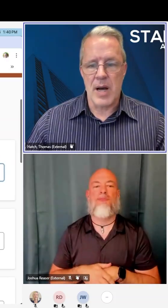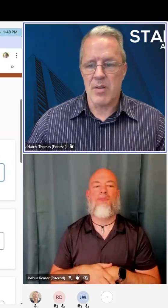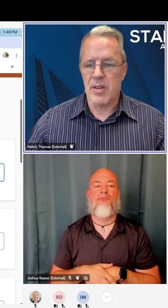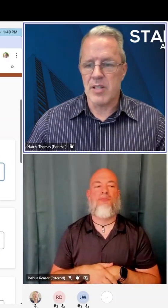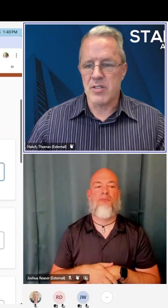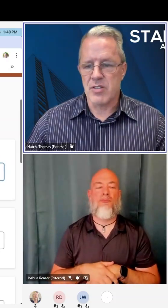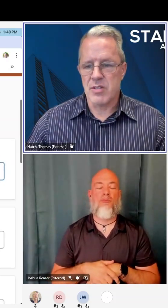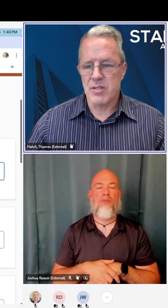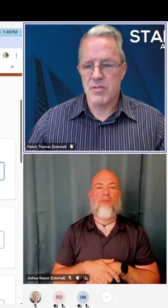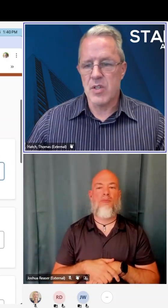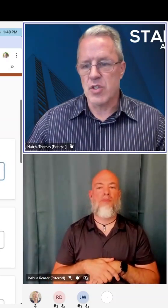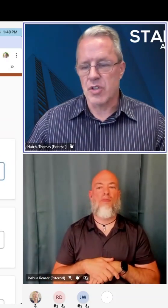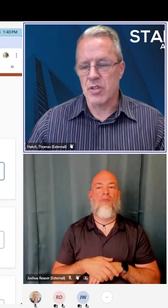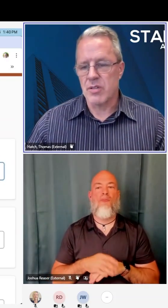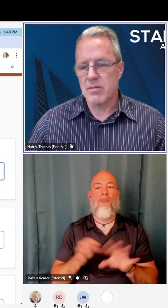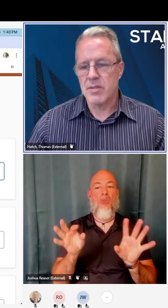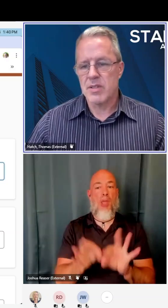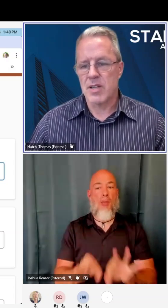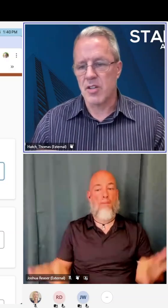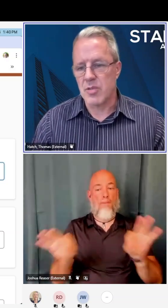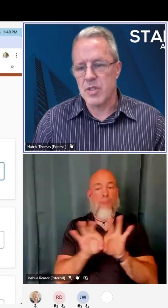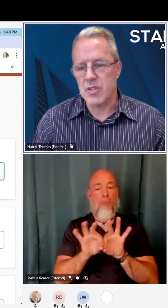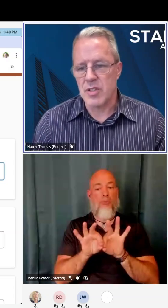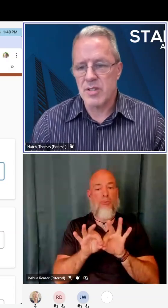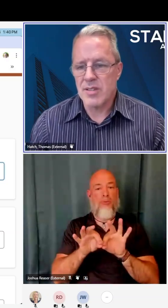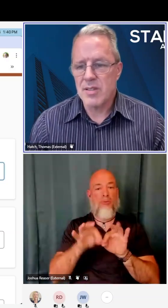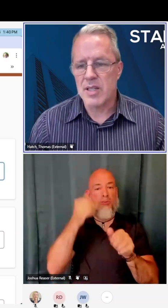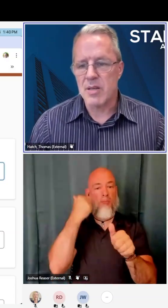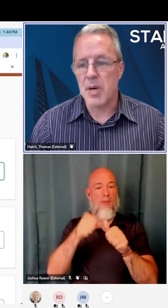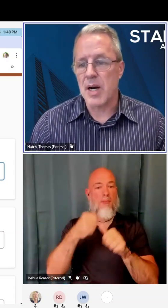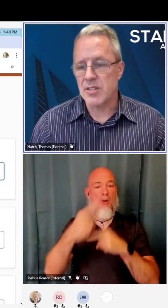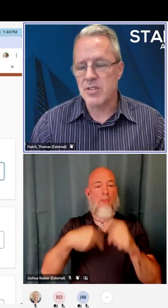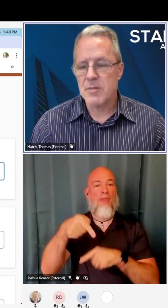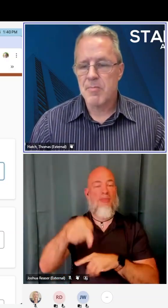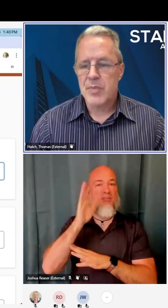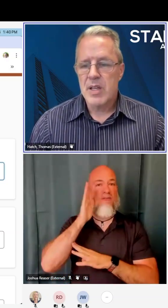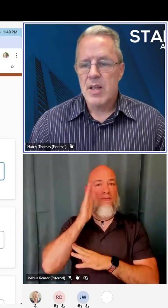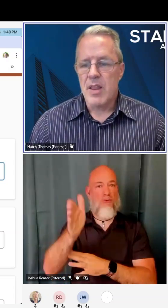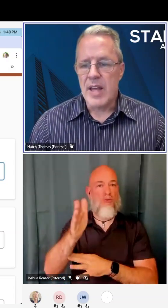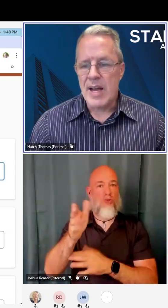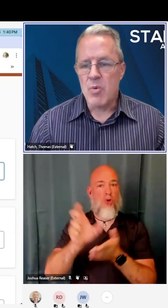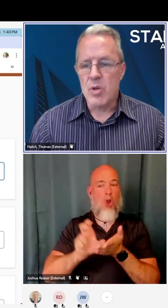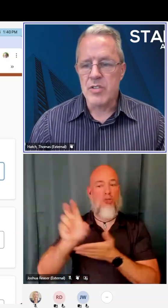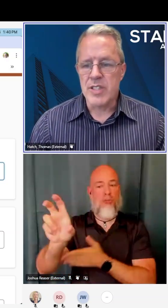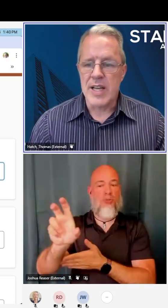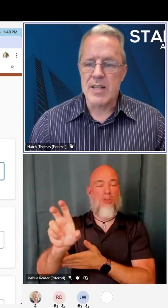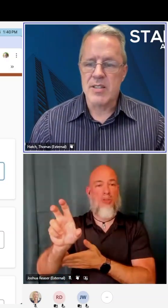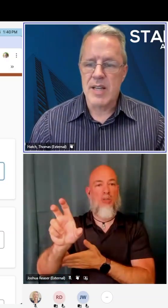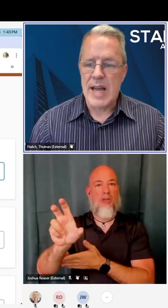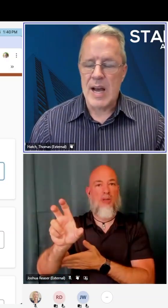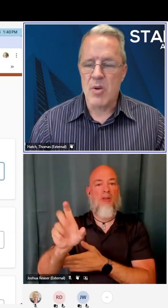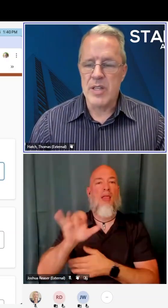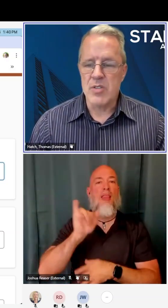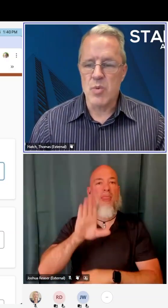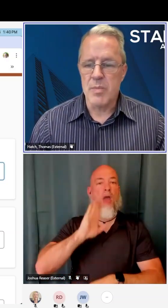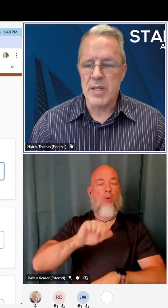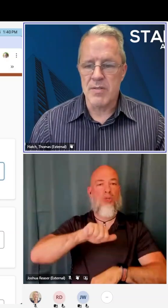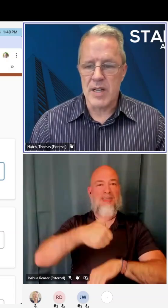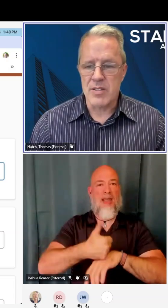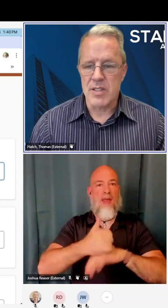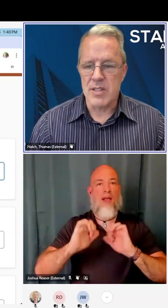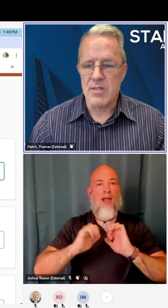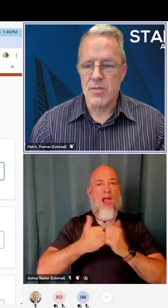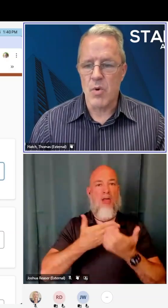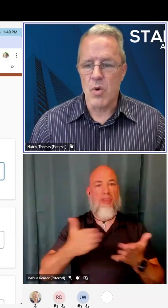remember about this future contribution box. That will set how things will